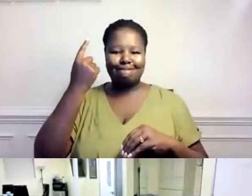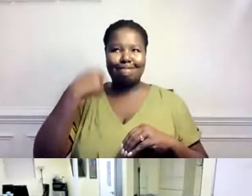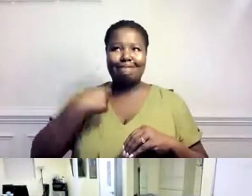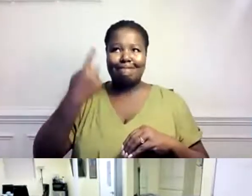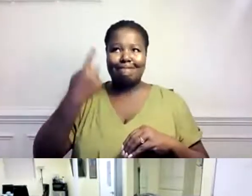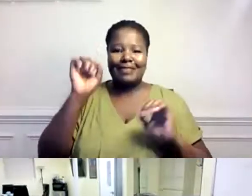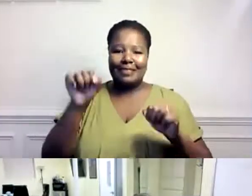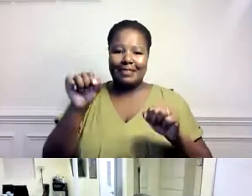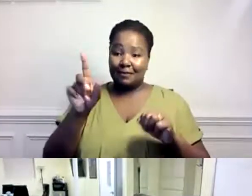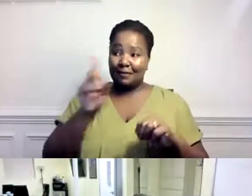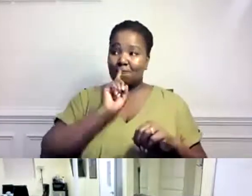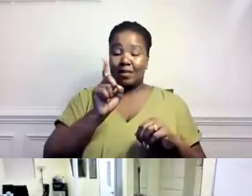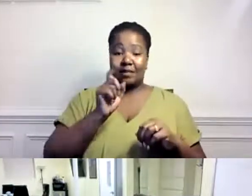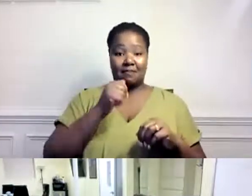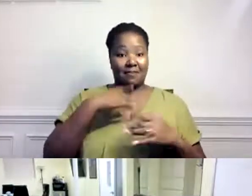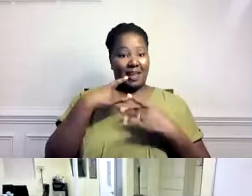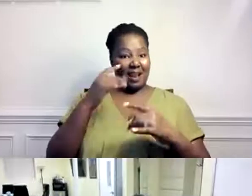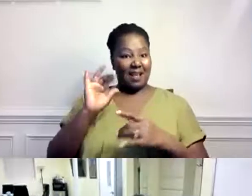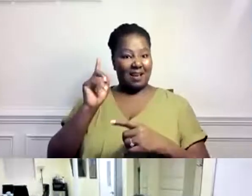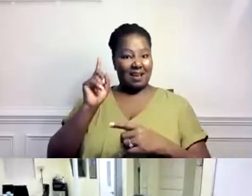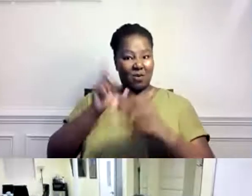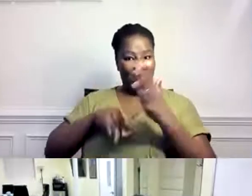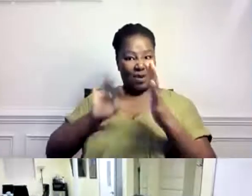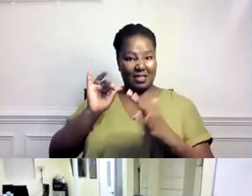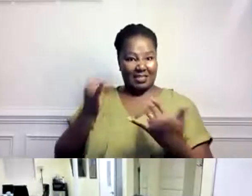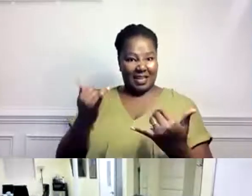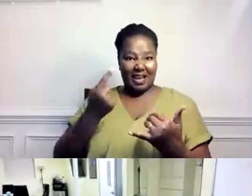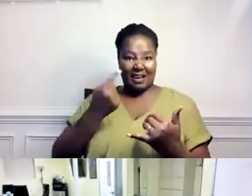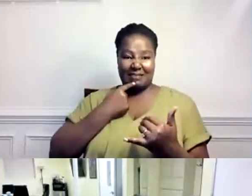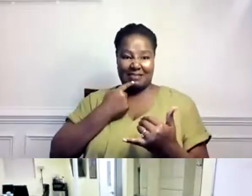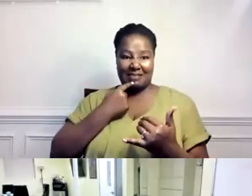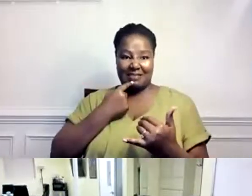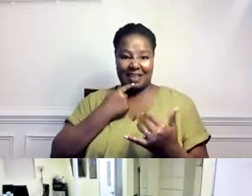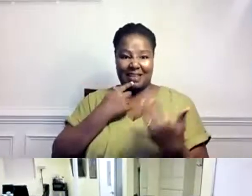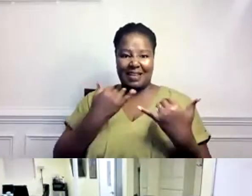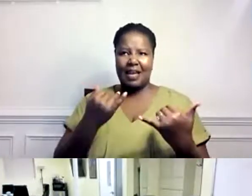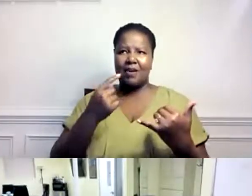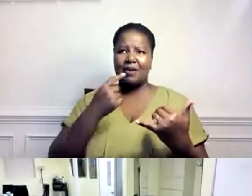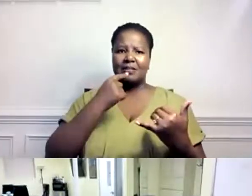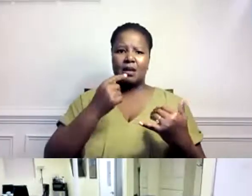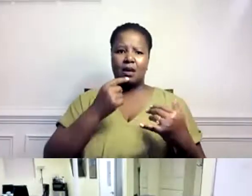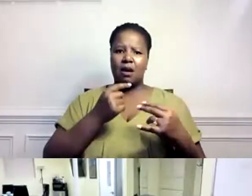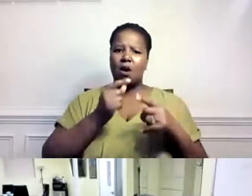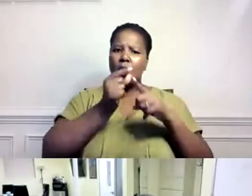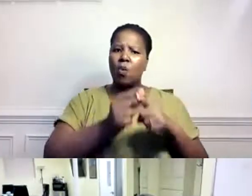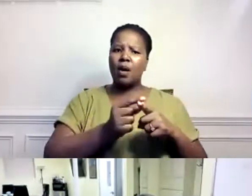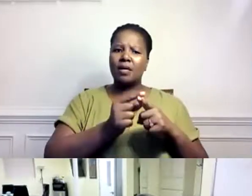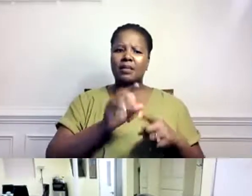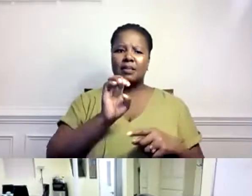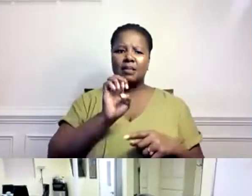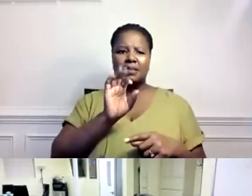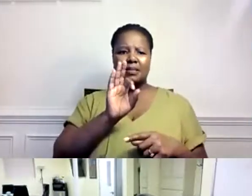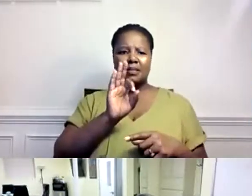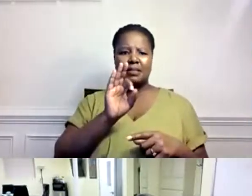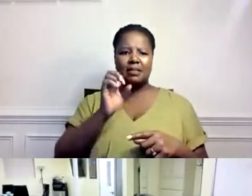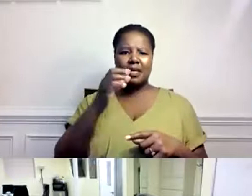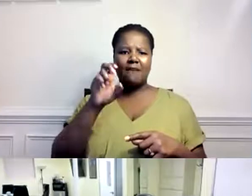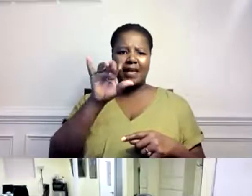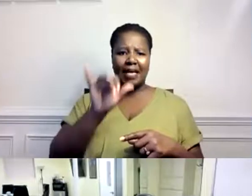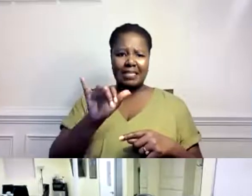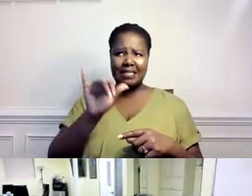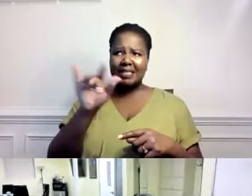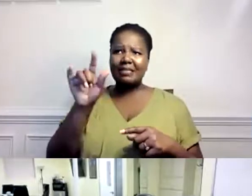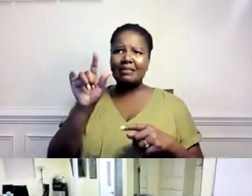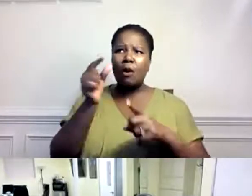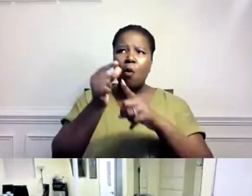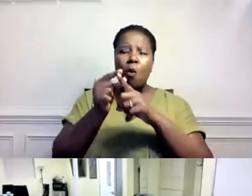Yeah, actually, I liked what you just said, Will, which was rather than efficacy, does it work? Yeah. Is it safe? How